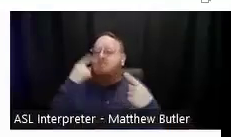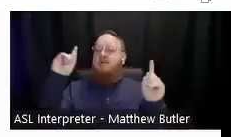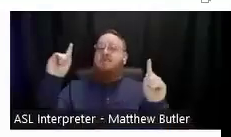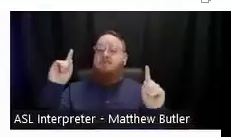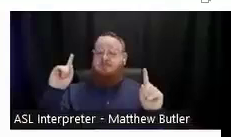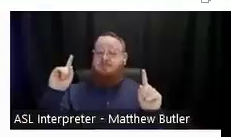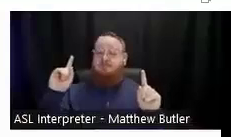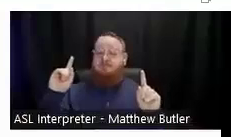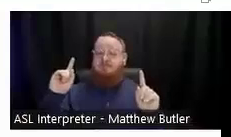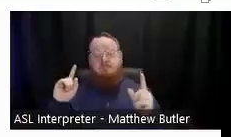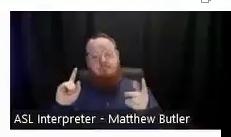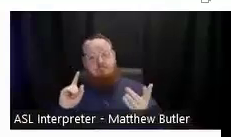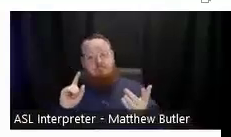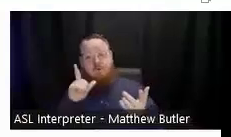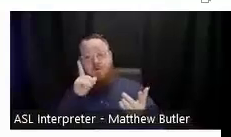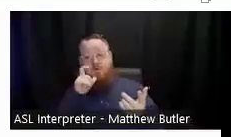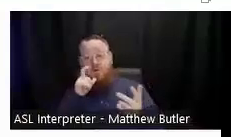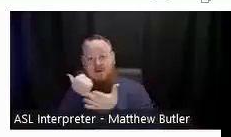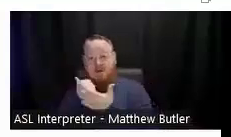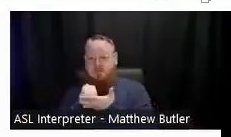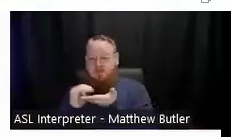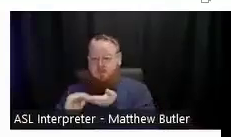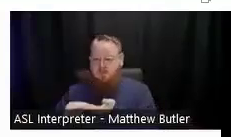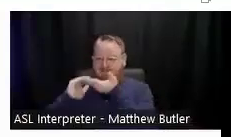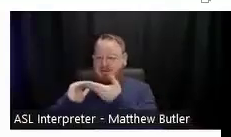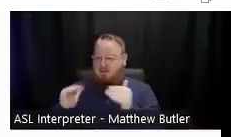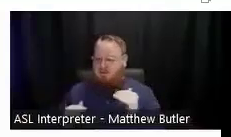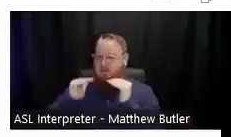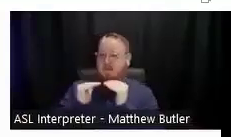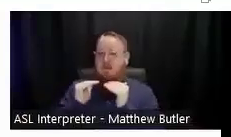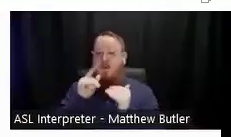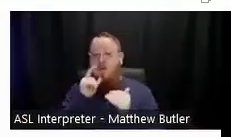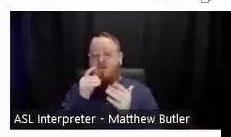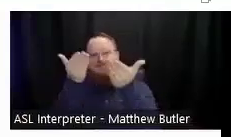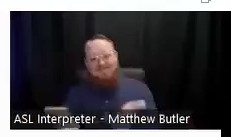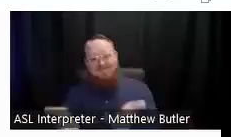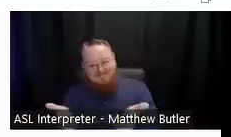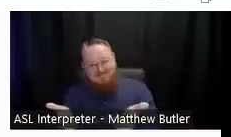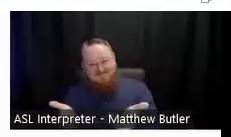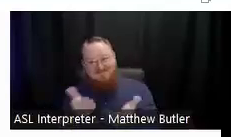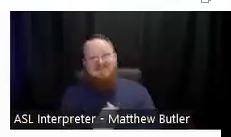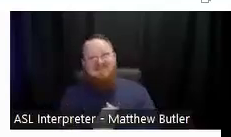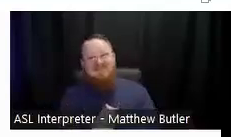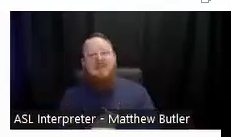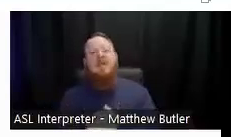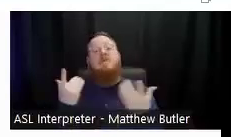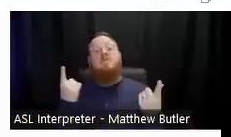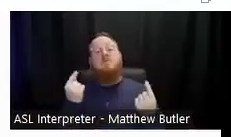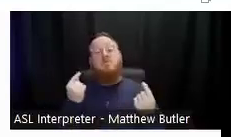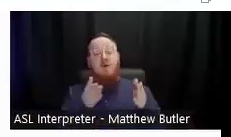That's where you come in. So an individual comes to you and they set a goal or more than one